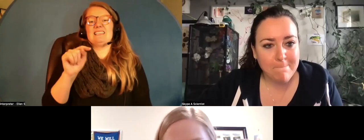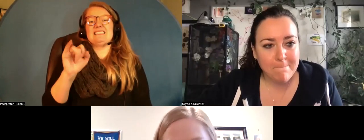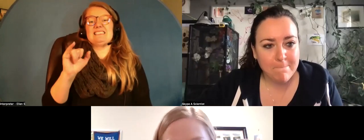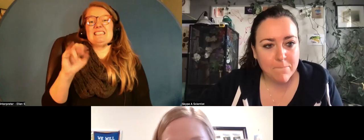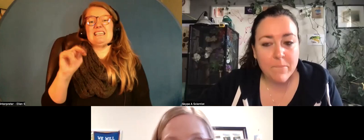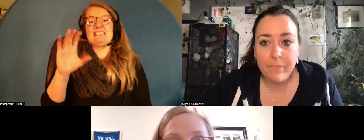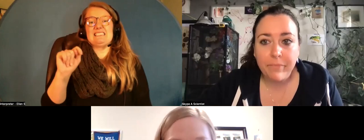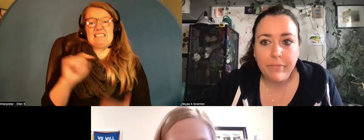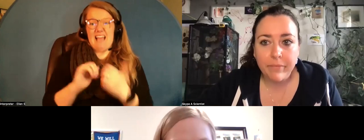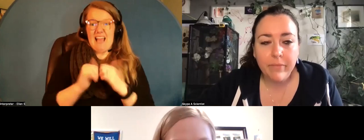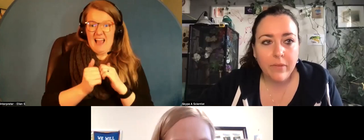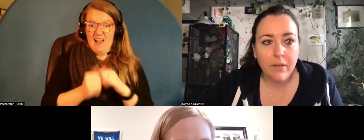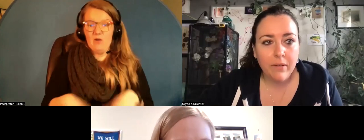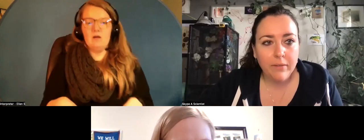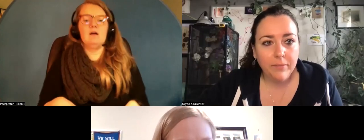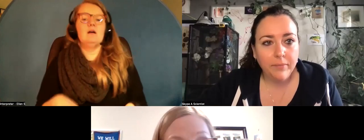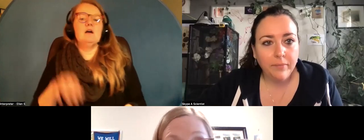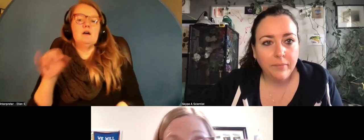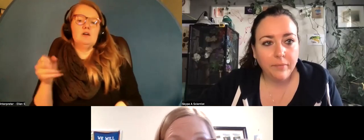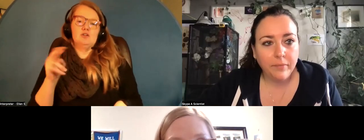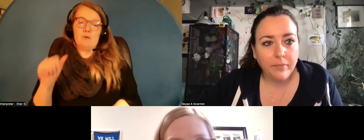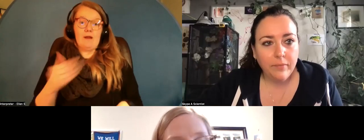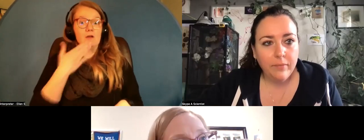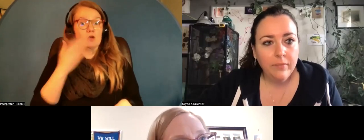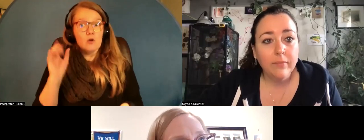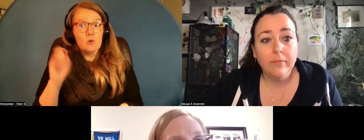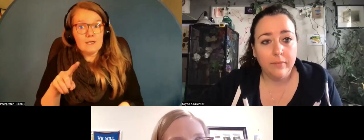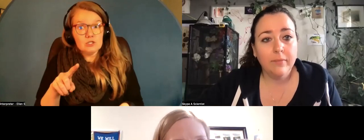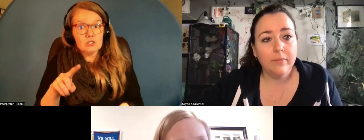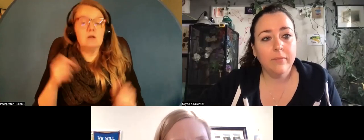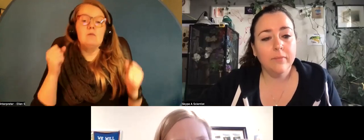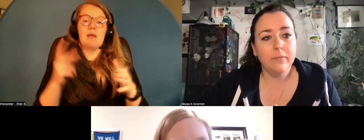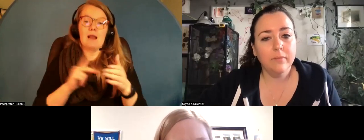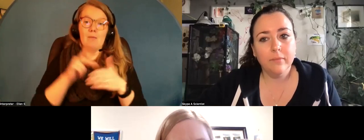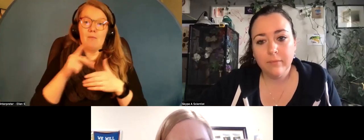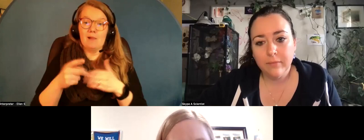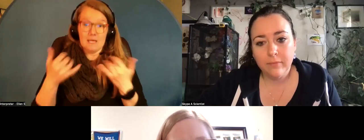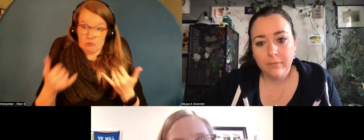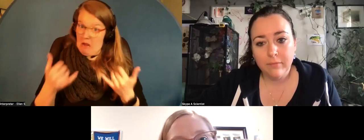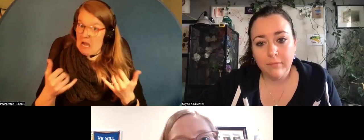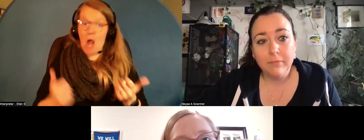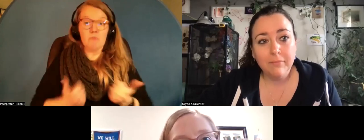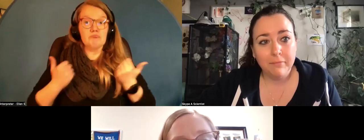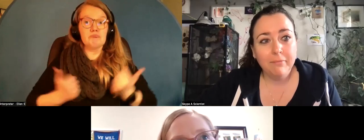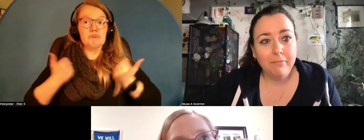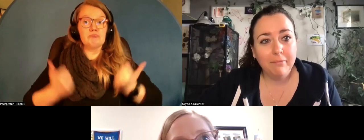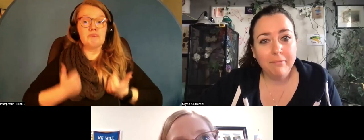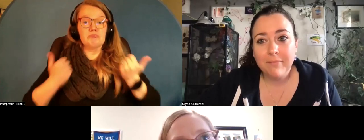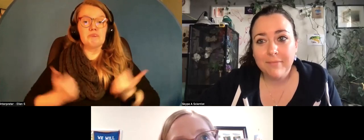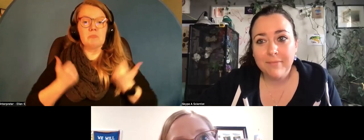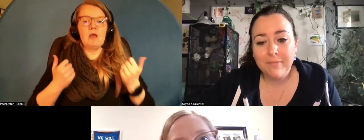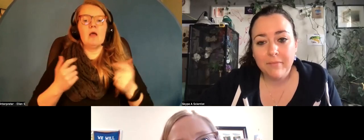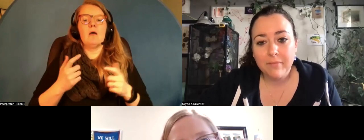of animals and plants that we know of right now that are free living, that are